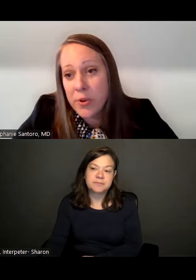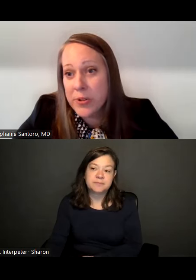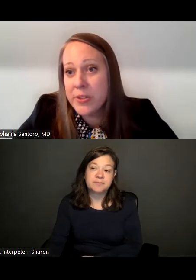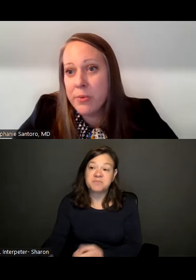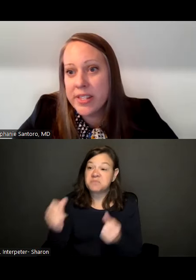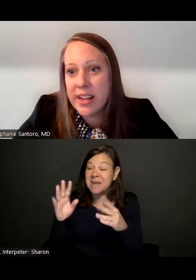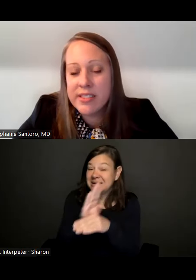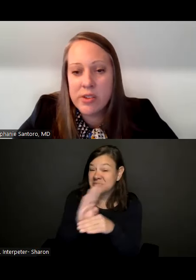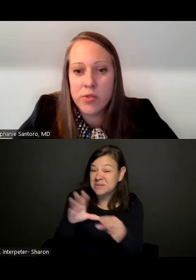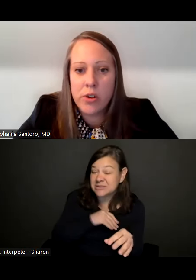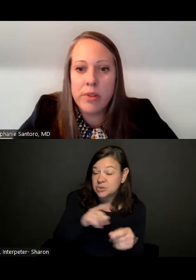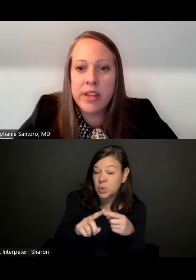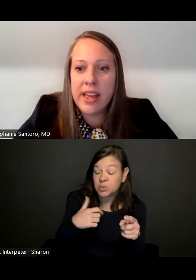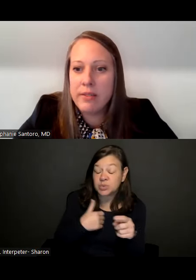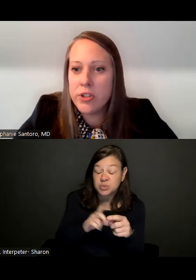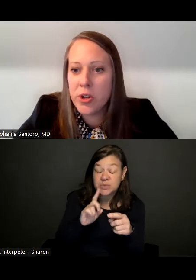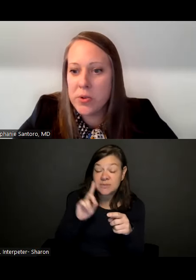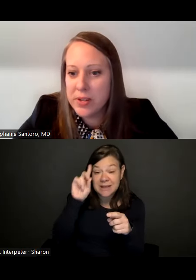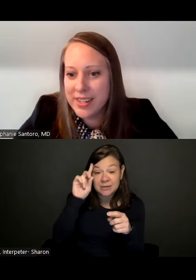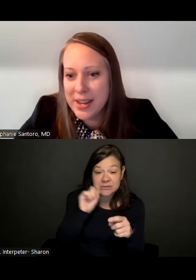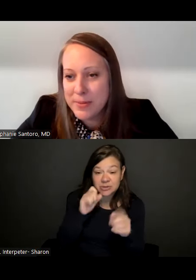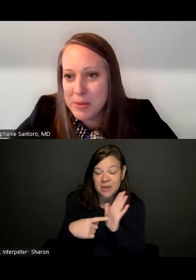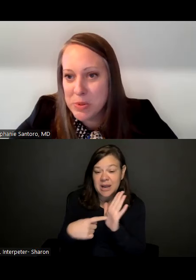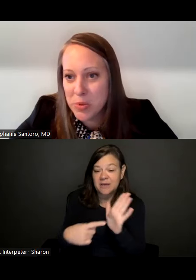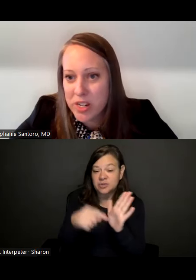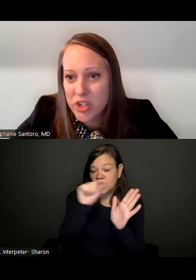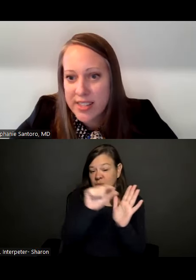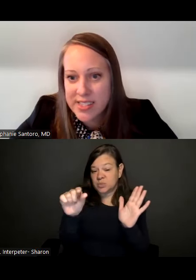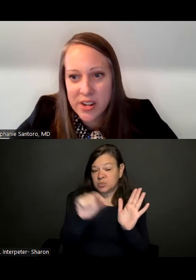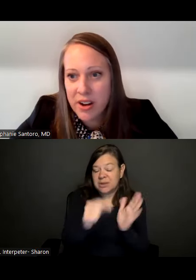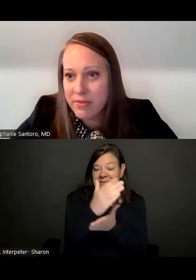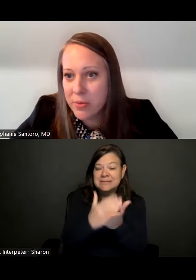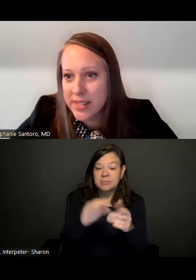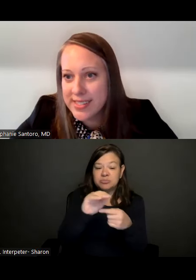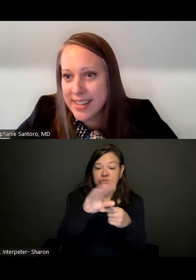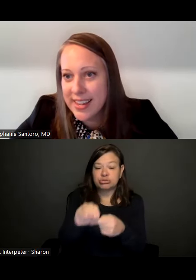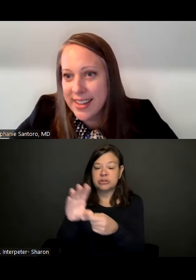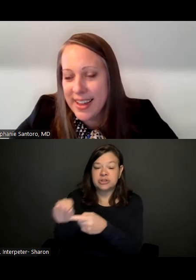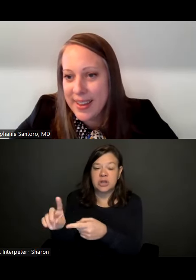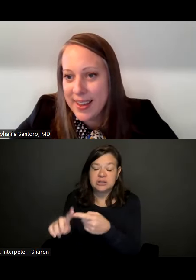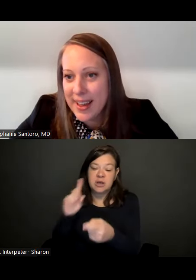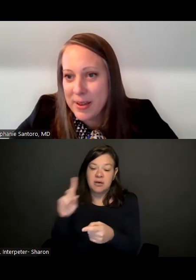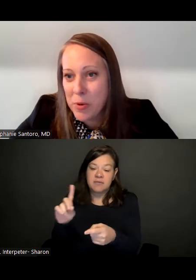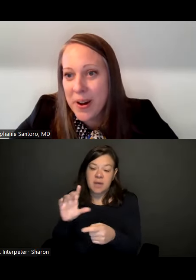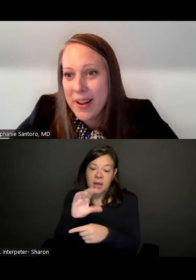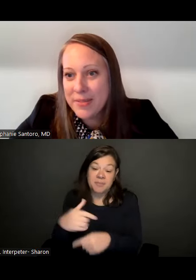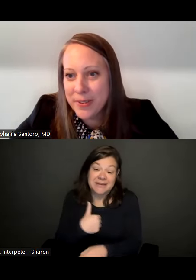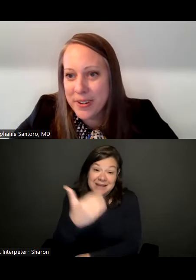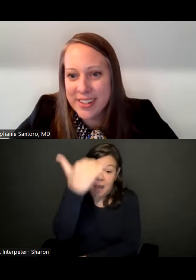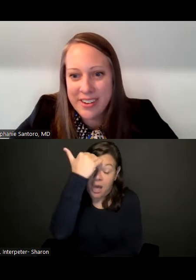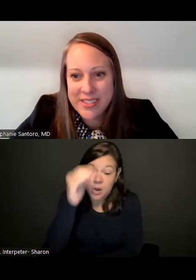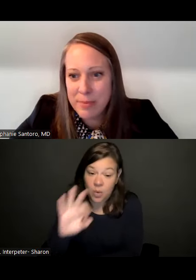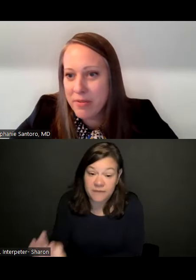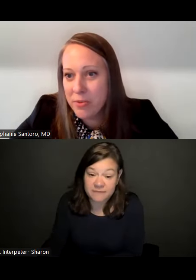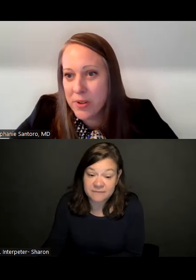business owners with Down syndrome, and I've shown kind of some screenshots here of the ones I am aware of,